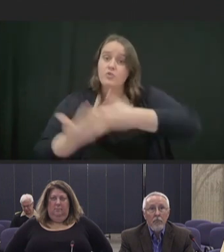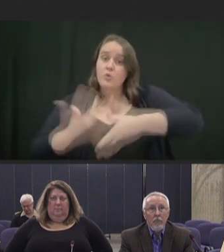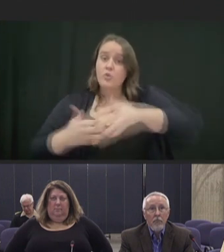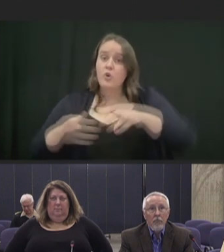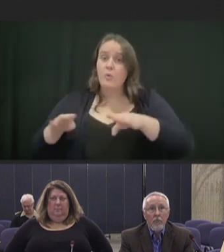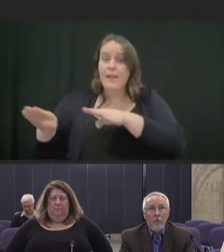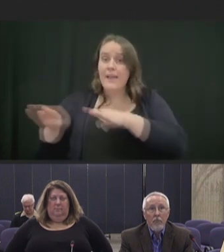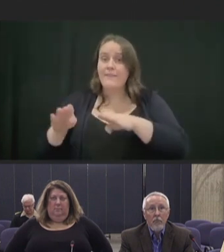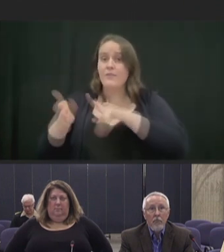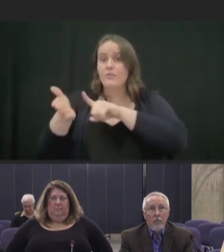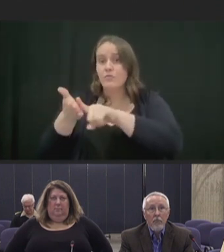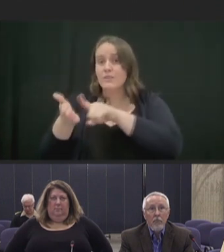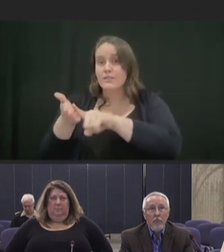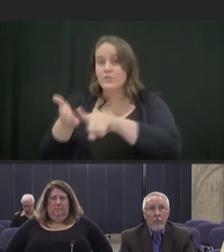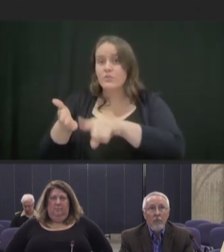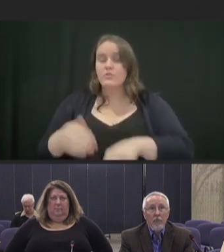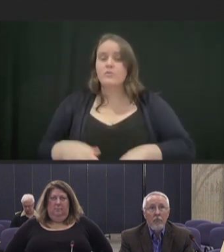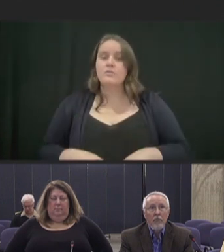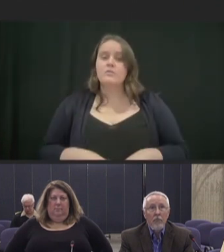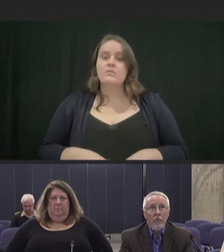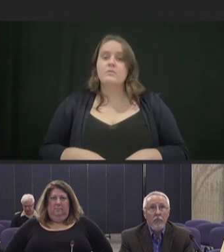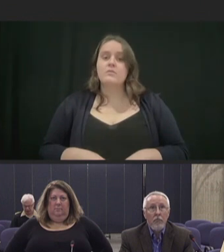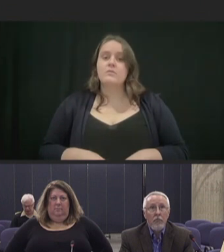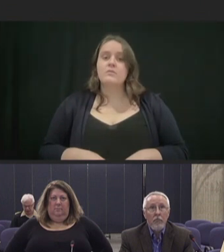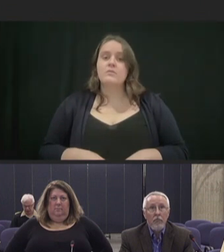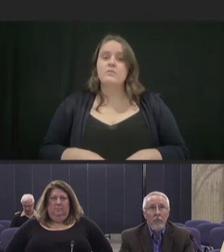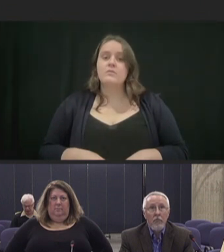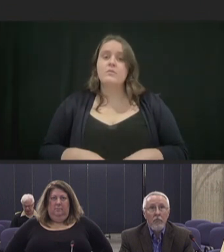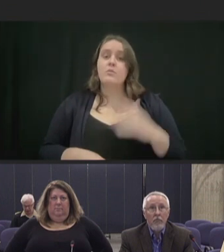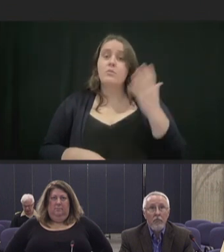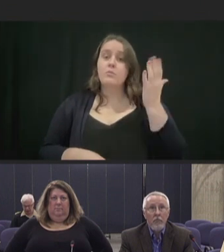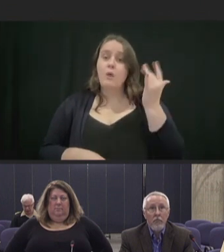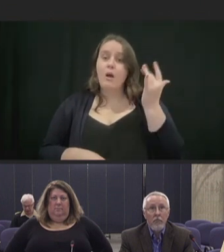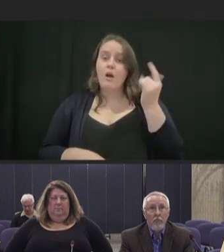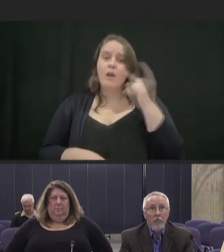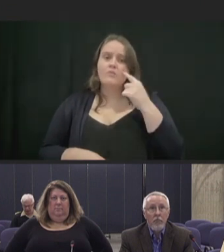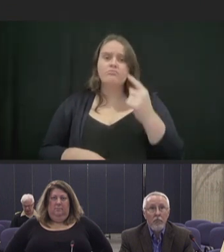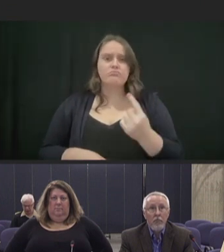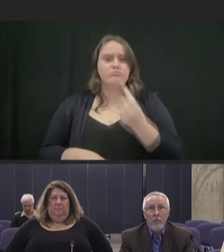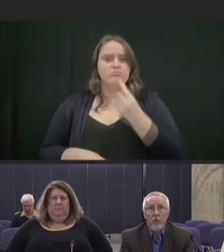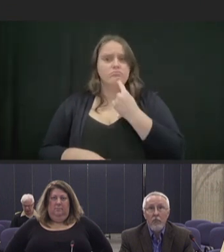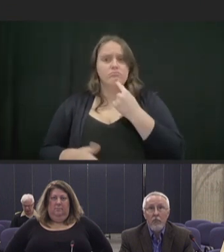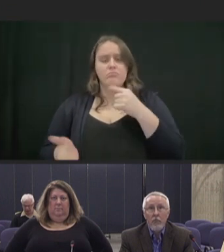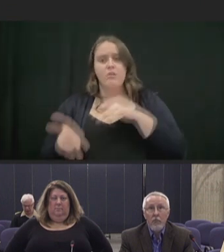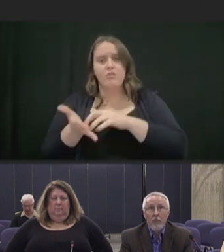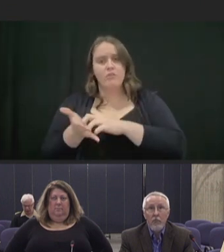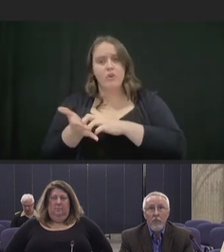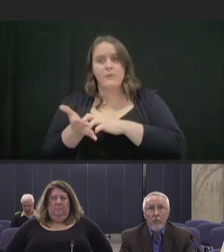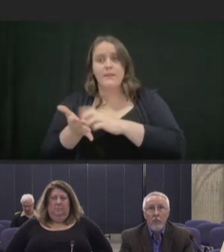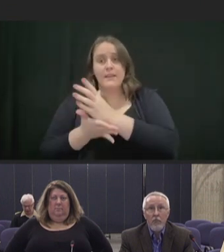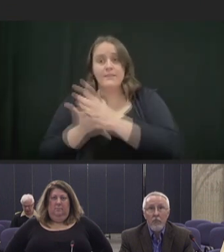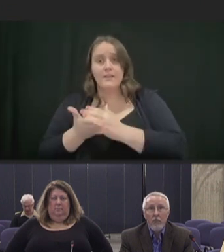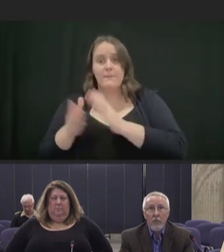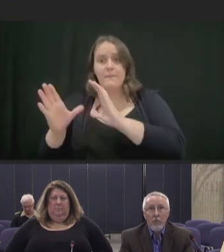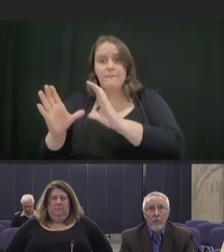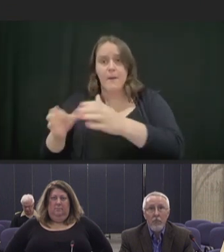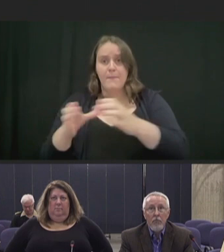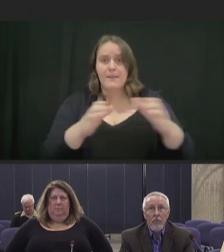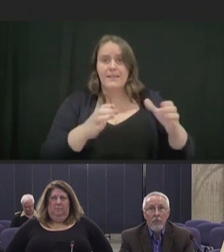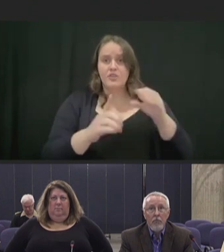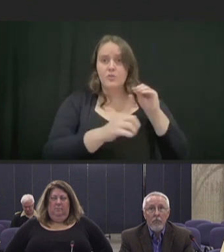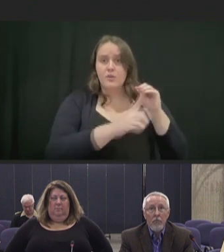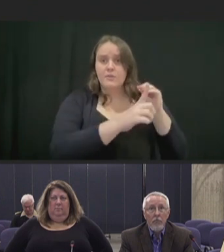research due to the tremendous vulnerability of some of the populations who are exposed to